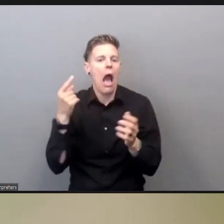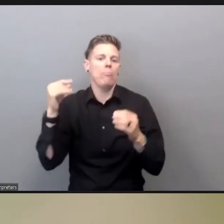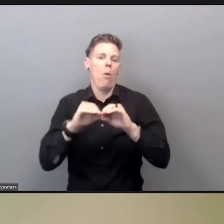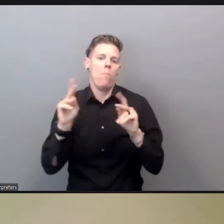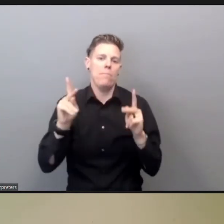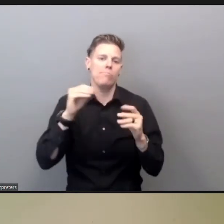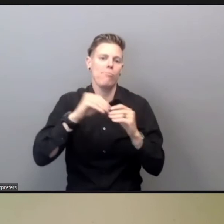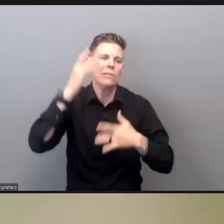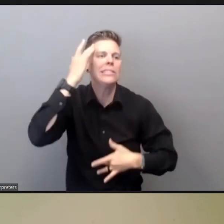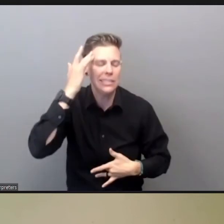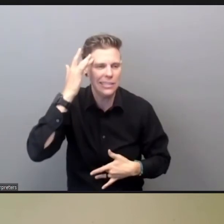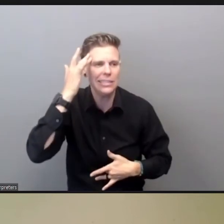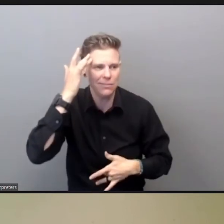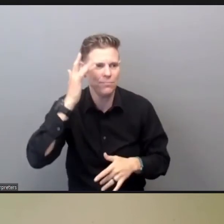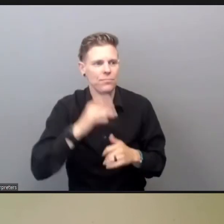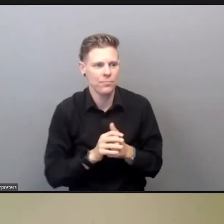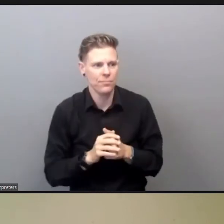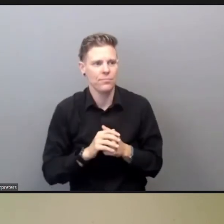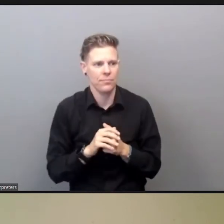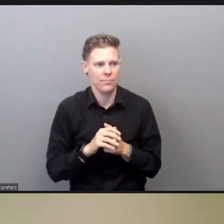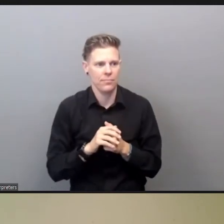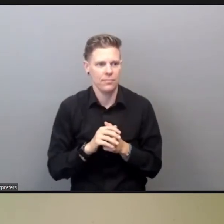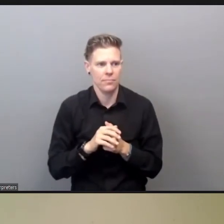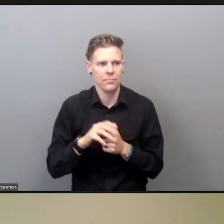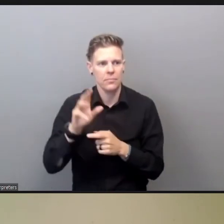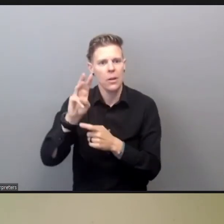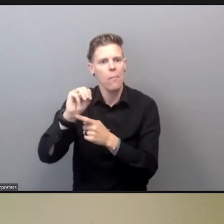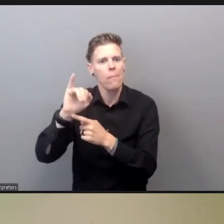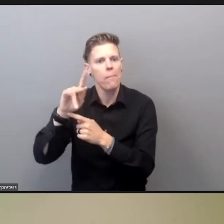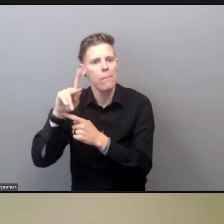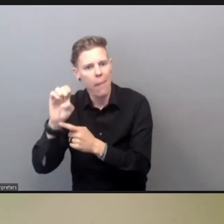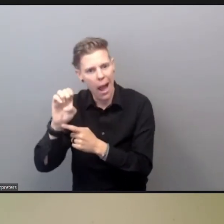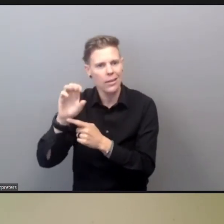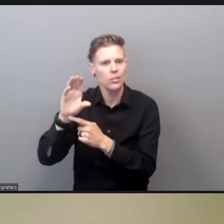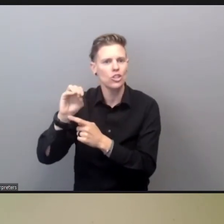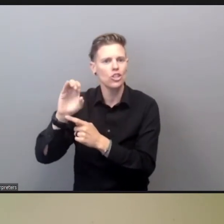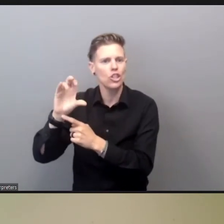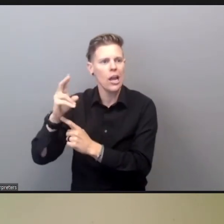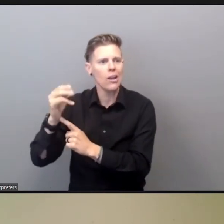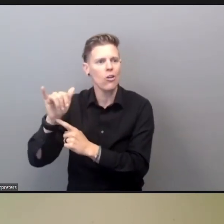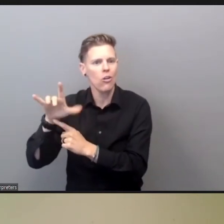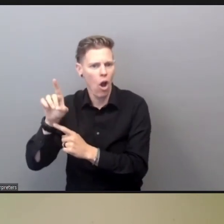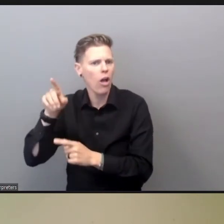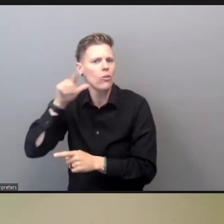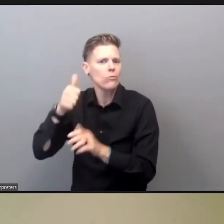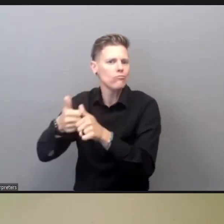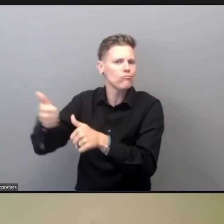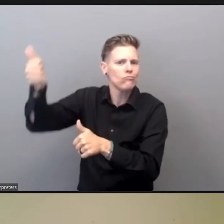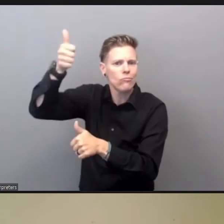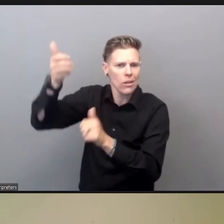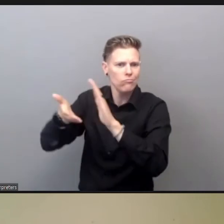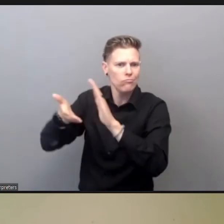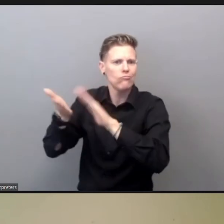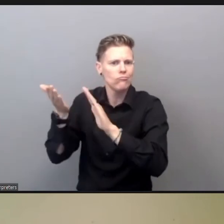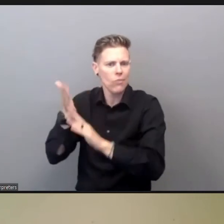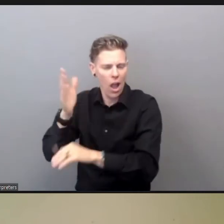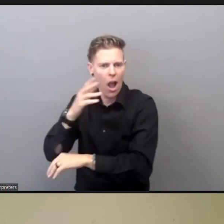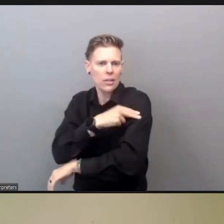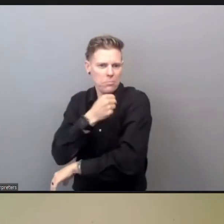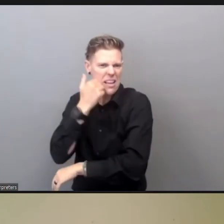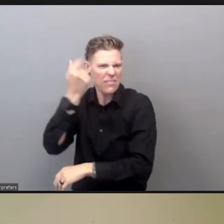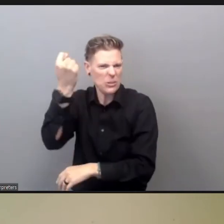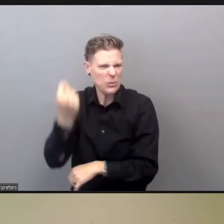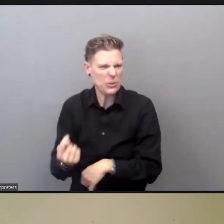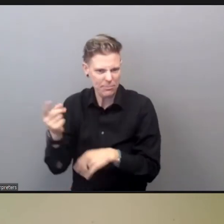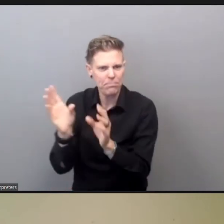Mike Ciccarelli, who runs our hub and spoke hospital meeting, said on Tuesday it was the most difficult meeting